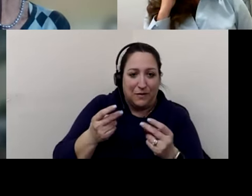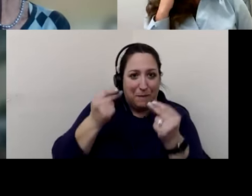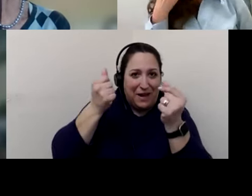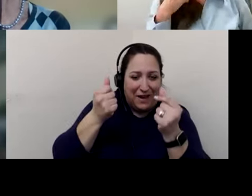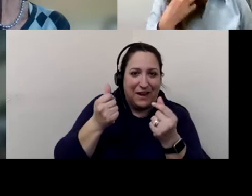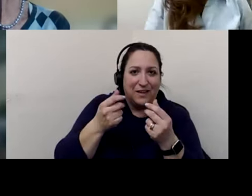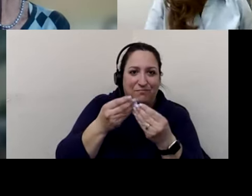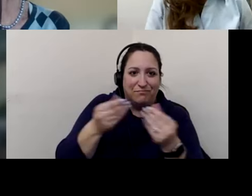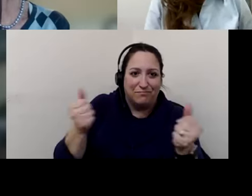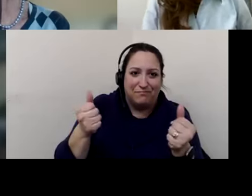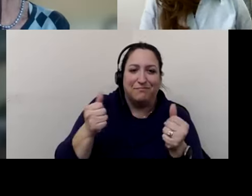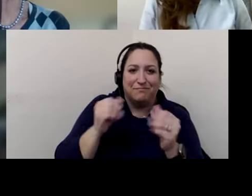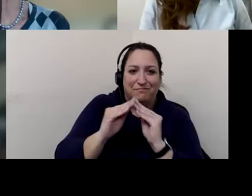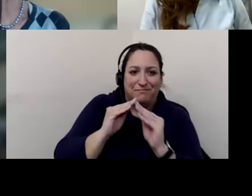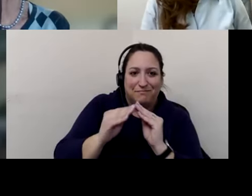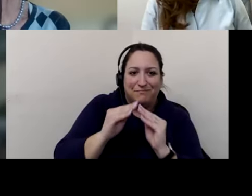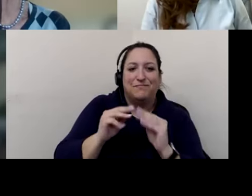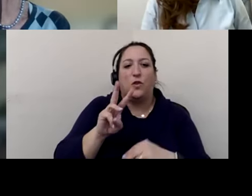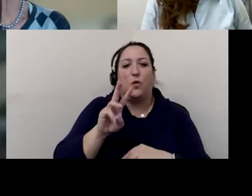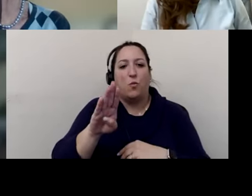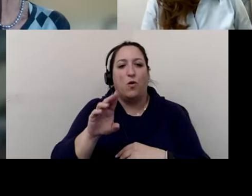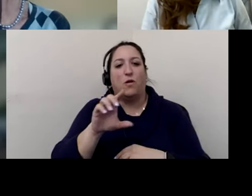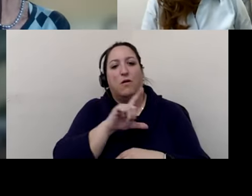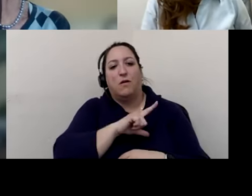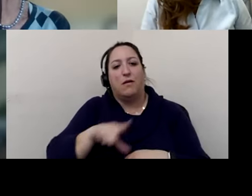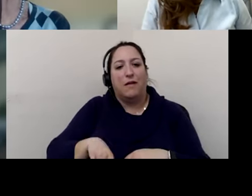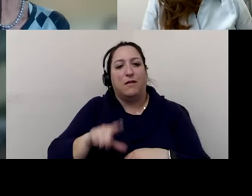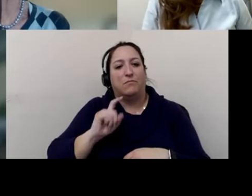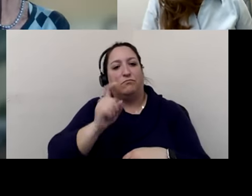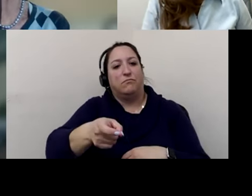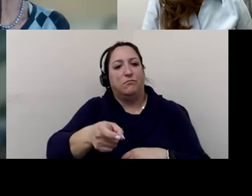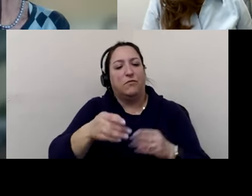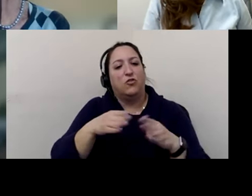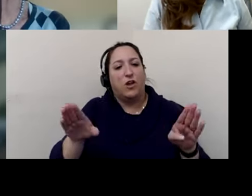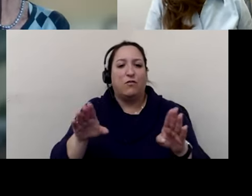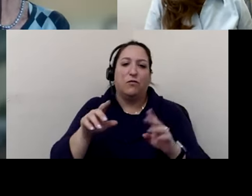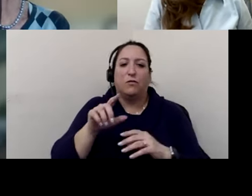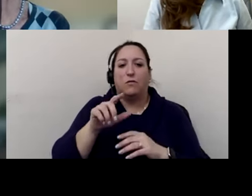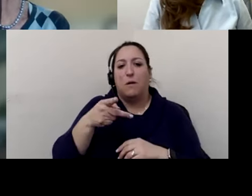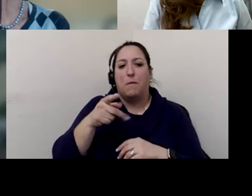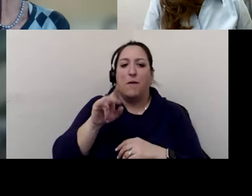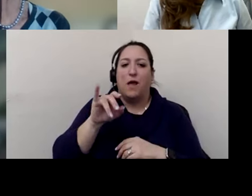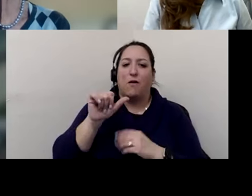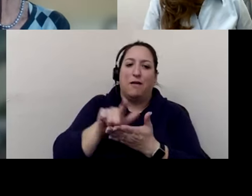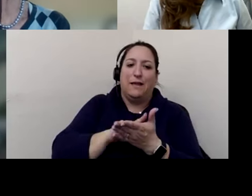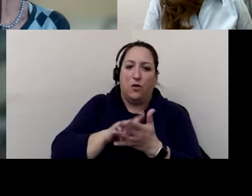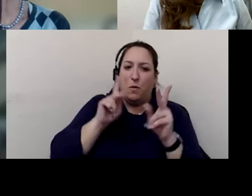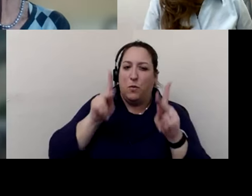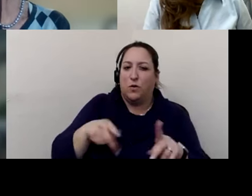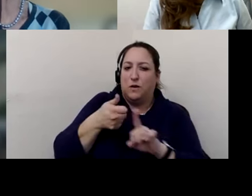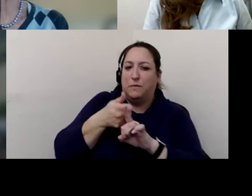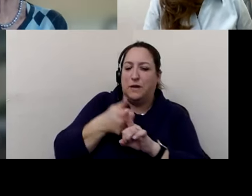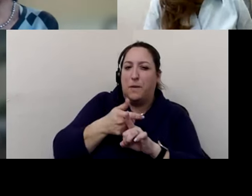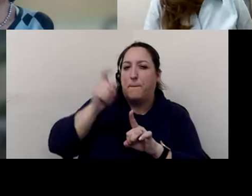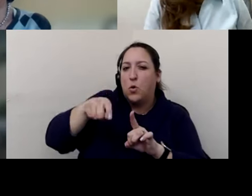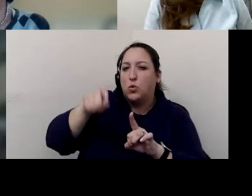as needed. And we have a Willowbrook liaison who's sort of a general paralegal person who is